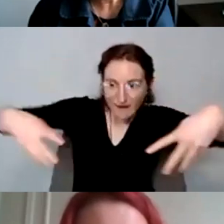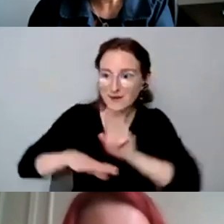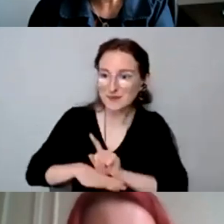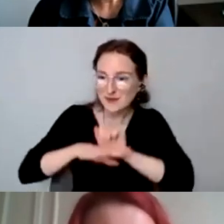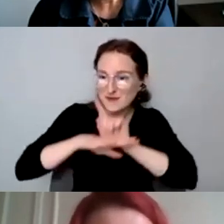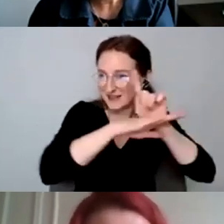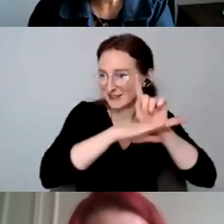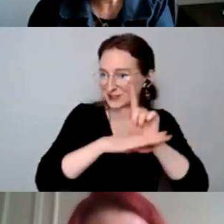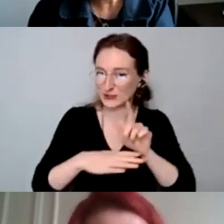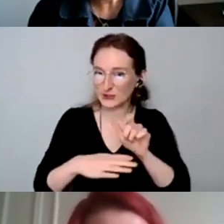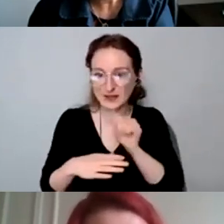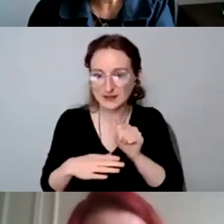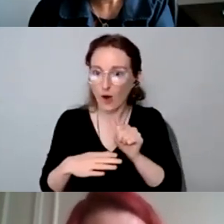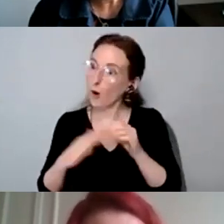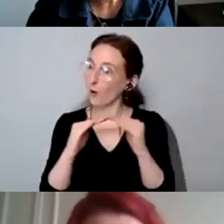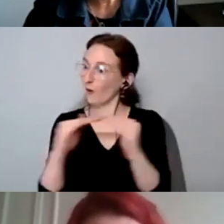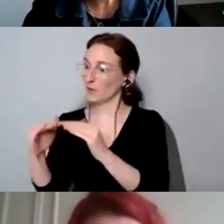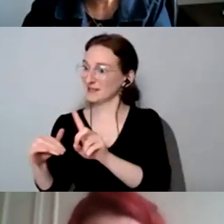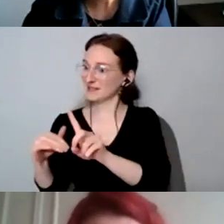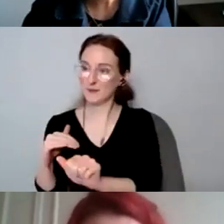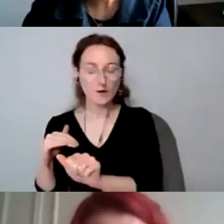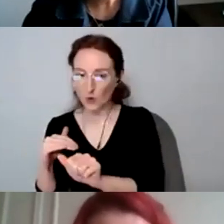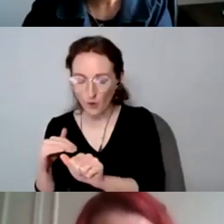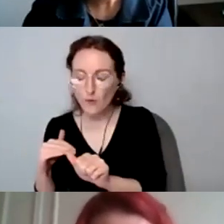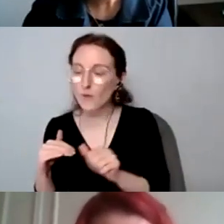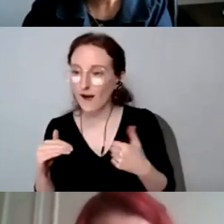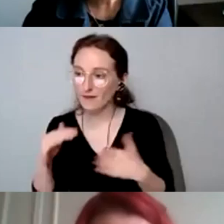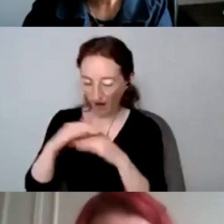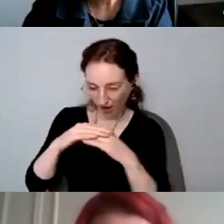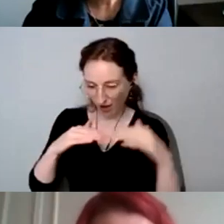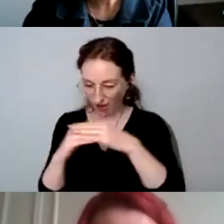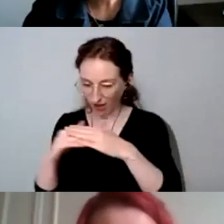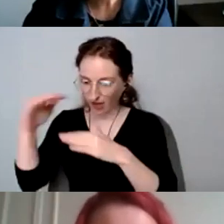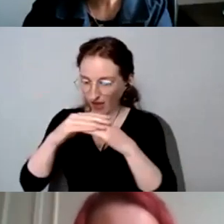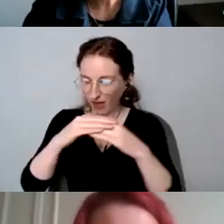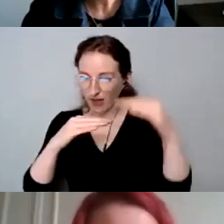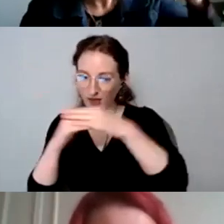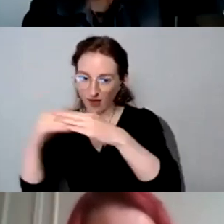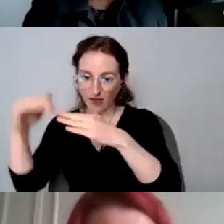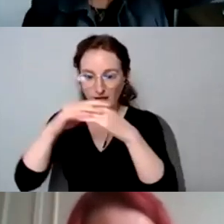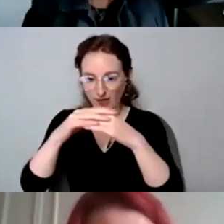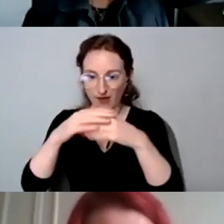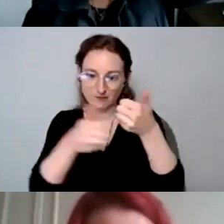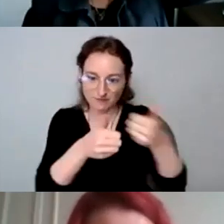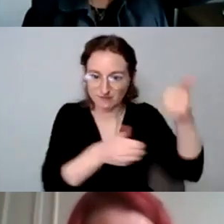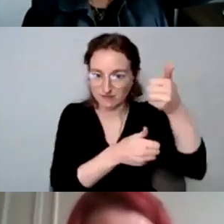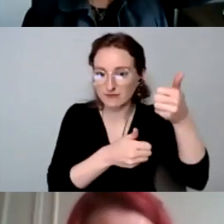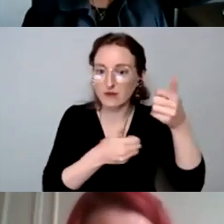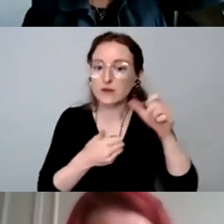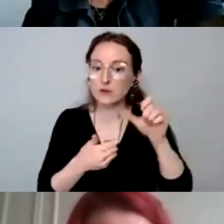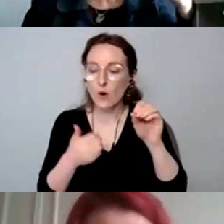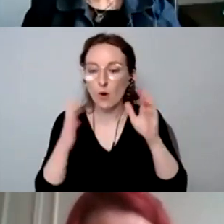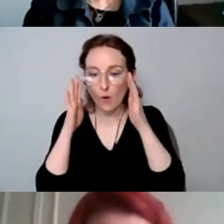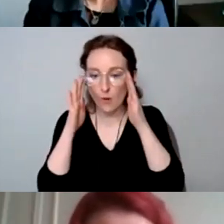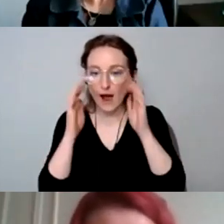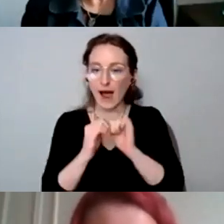more chances to conform with this normative idea of a rehabilitated,